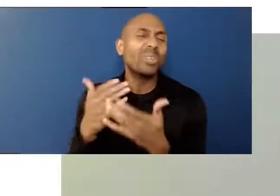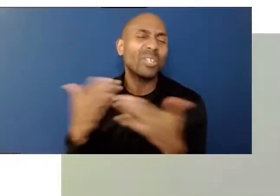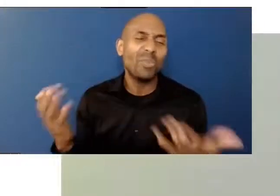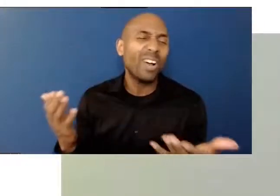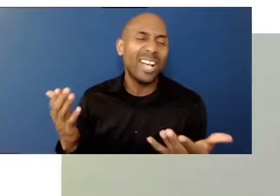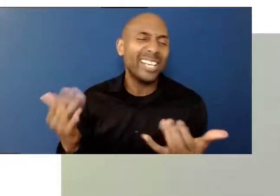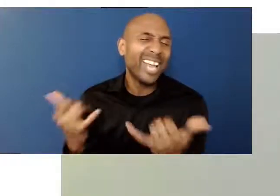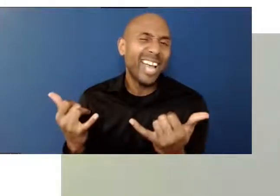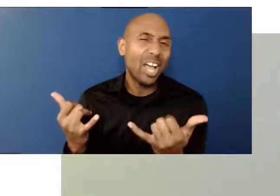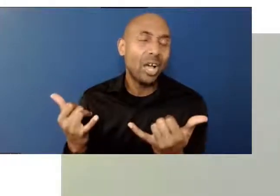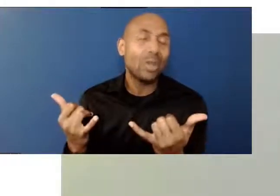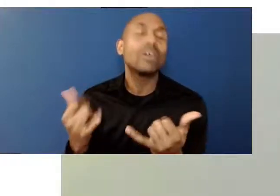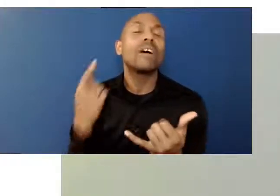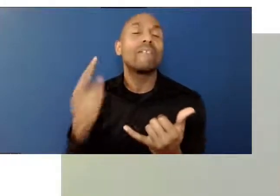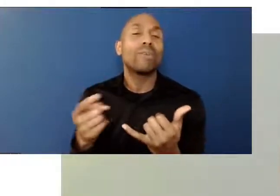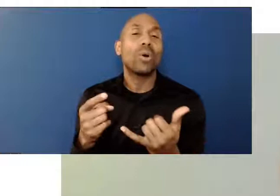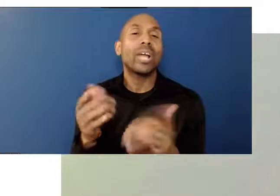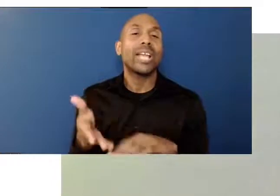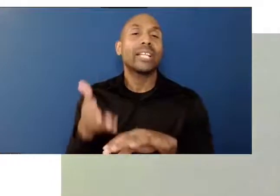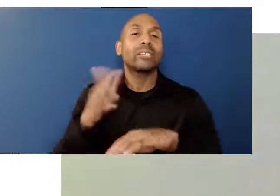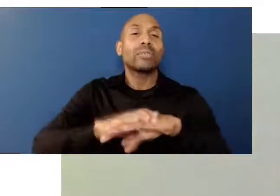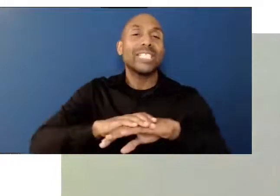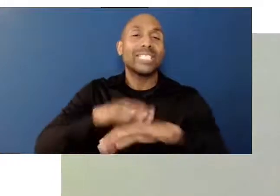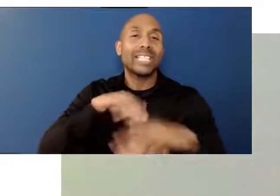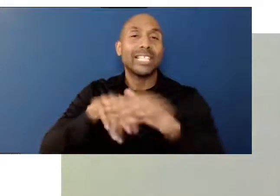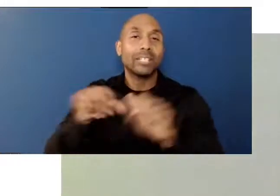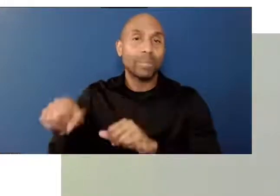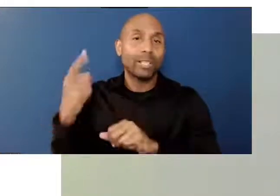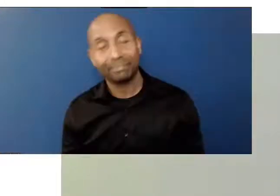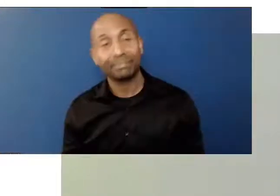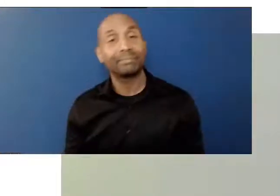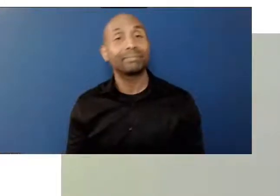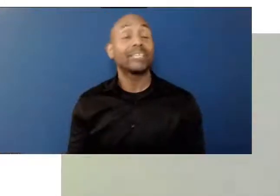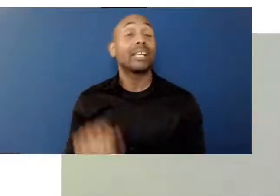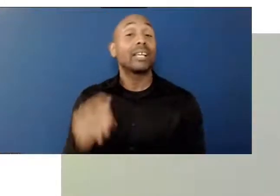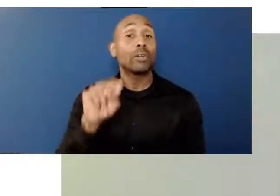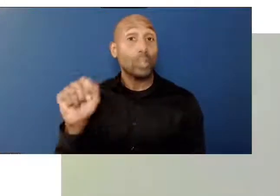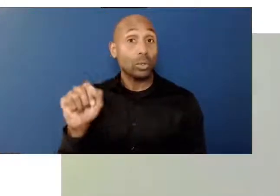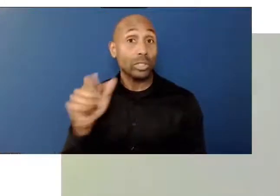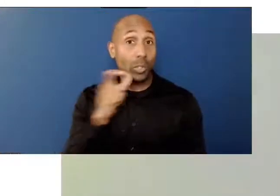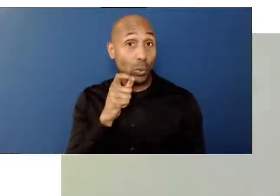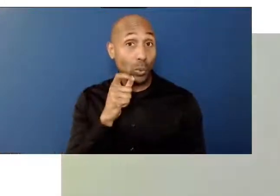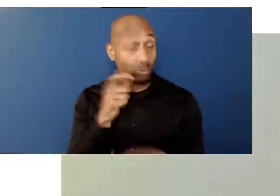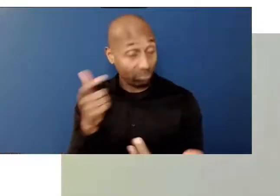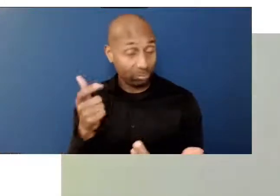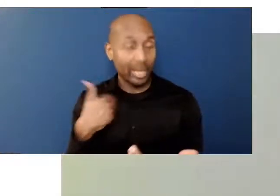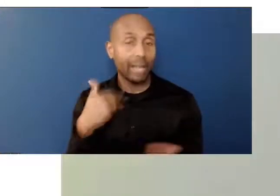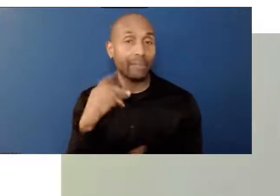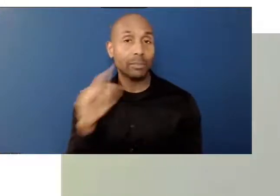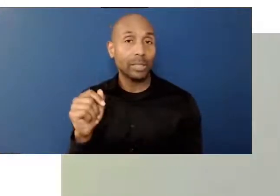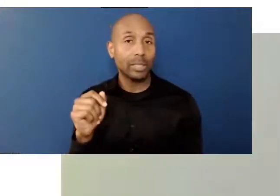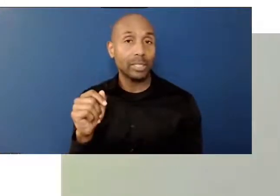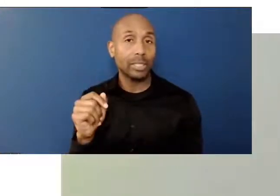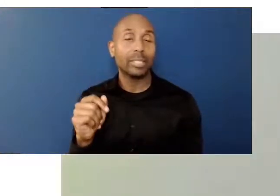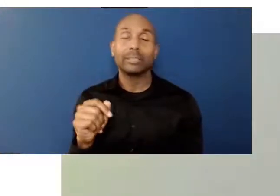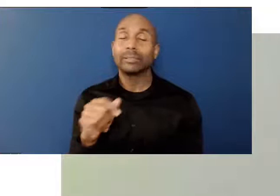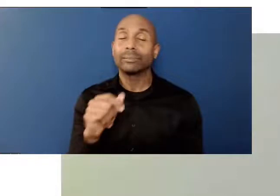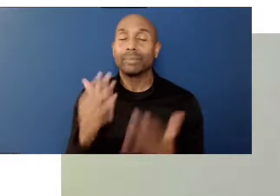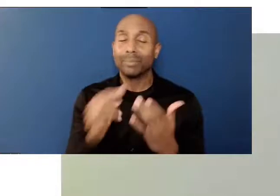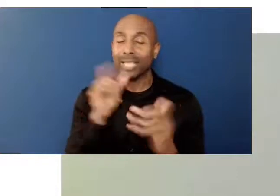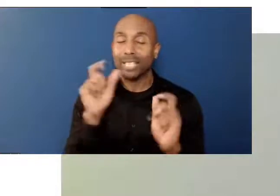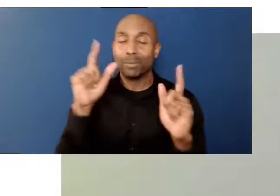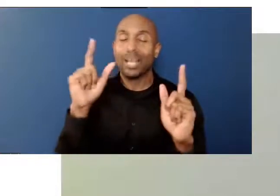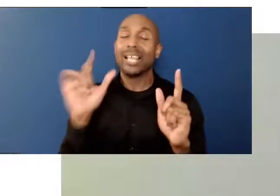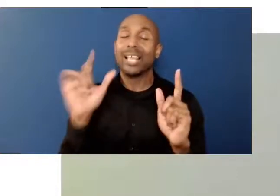Nova Scotians with disabilities. Nova Scotians who are disabled, that there are a number of programs for disabled Nova